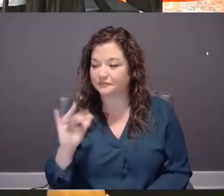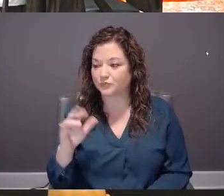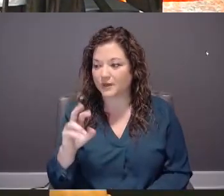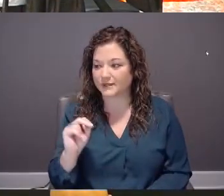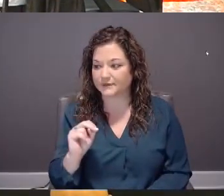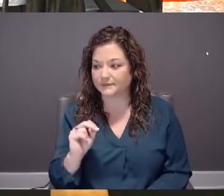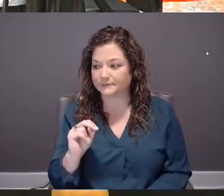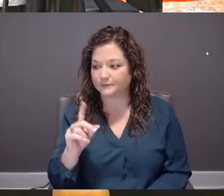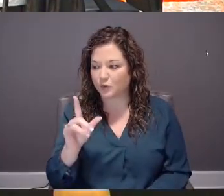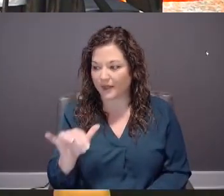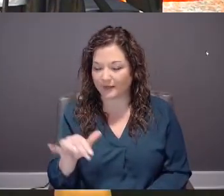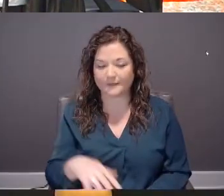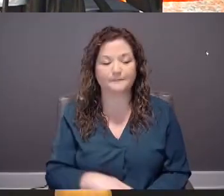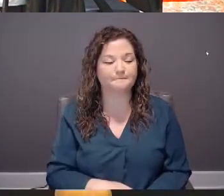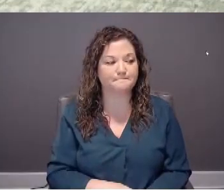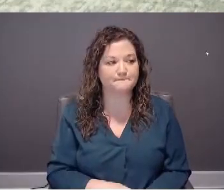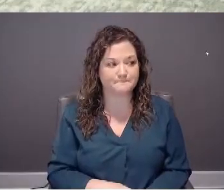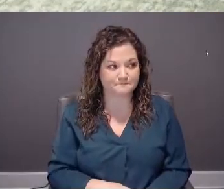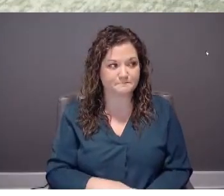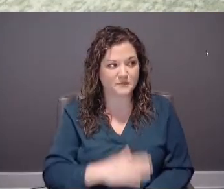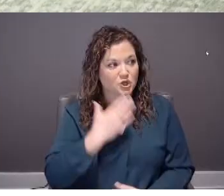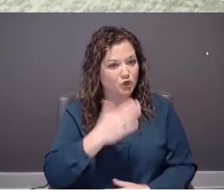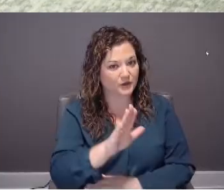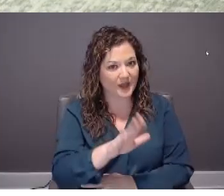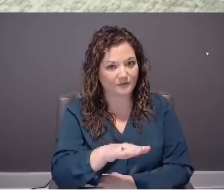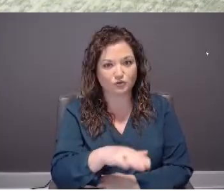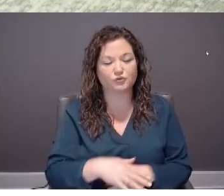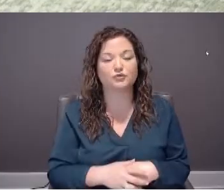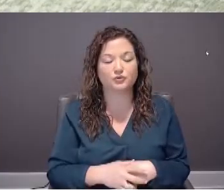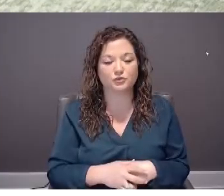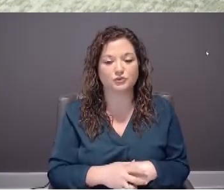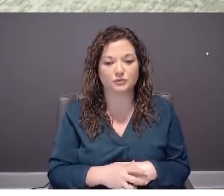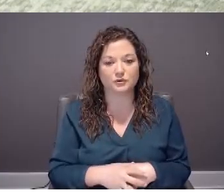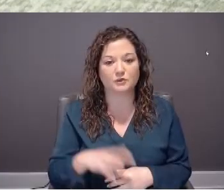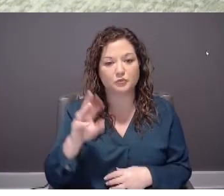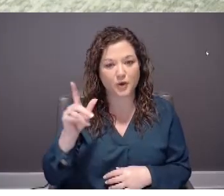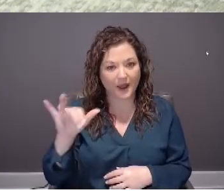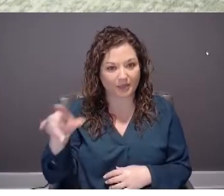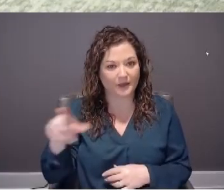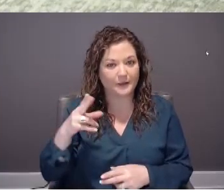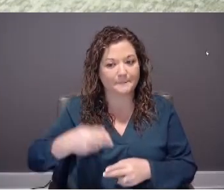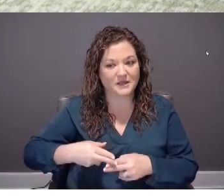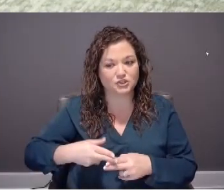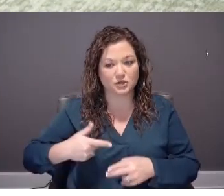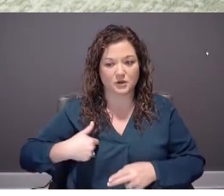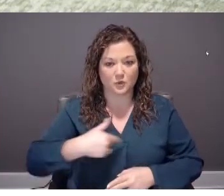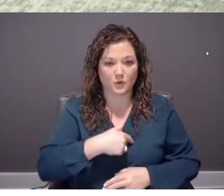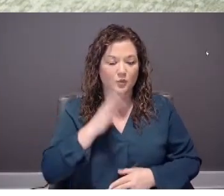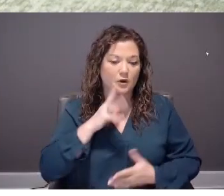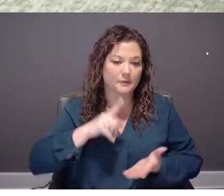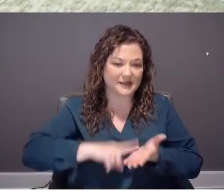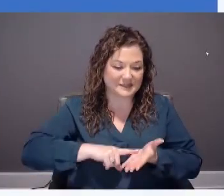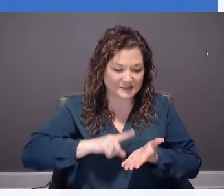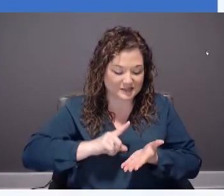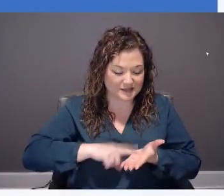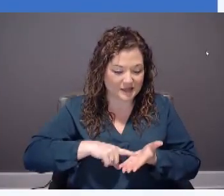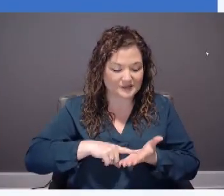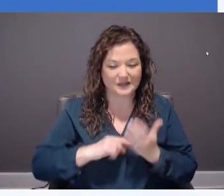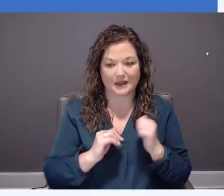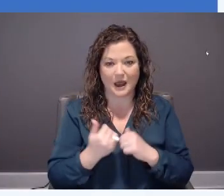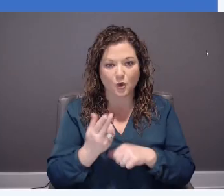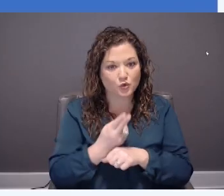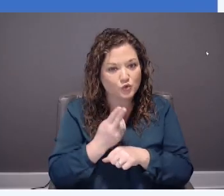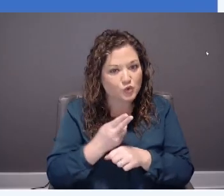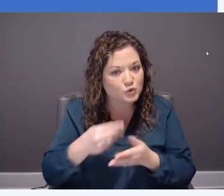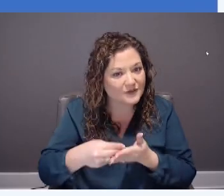Mayor and Council. As Bradley mentioned, we'll be covering discussing the eligible use of funds, giving an overview